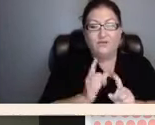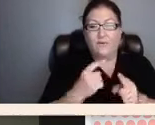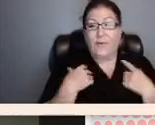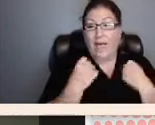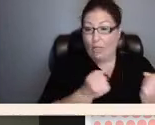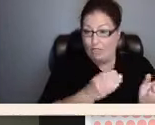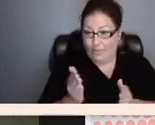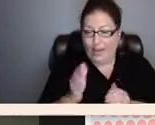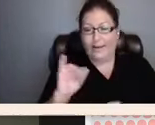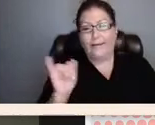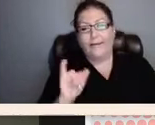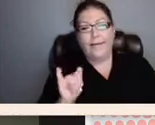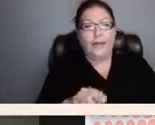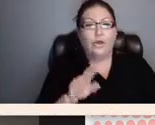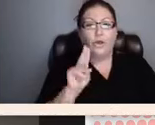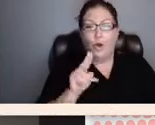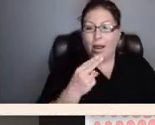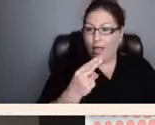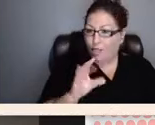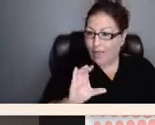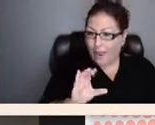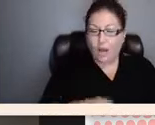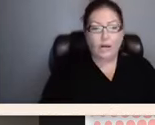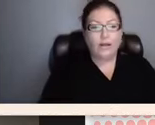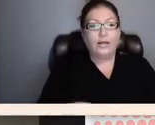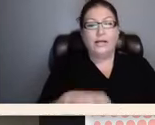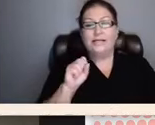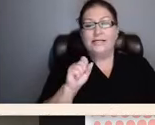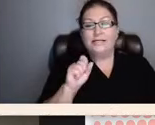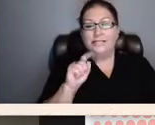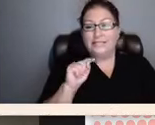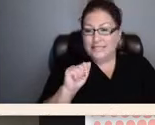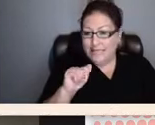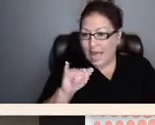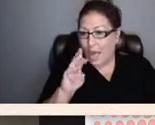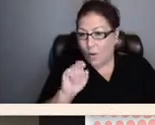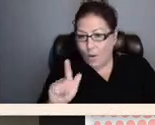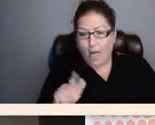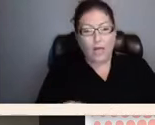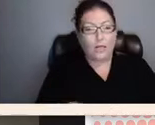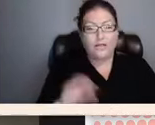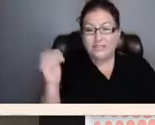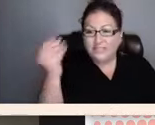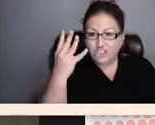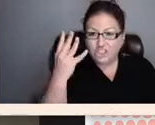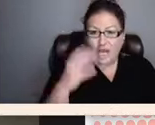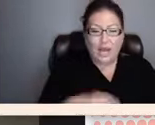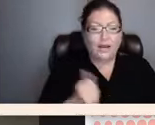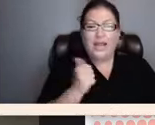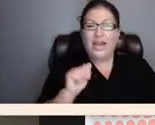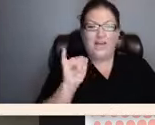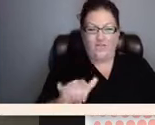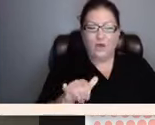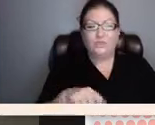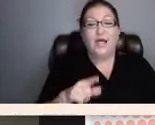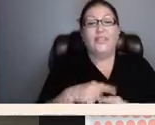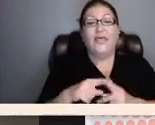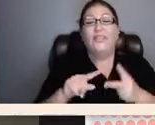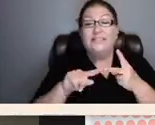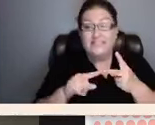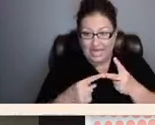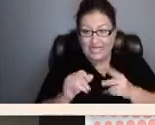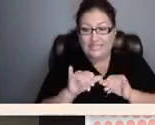such as United Healthcare, Stay Well, Sunshine, any of those. And then the second delivery system is